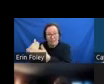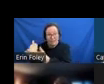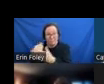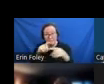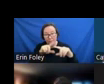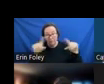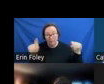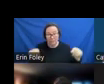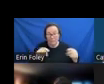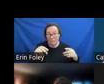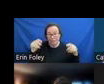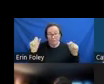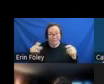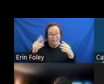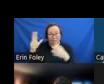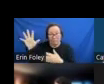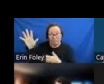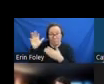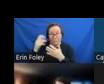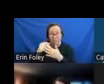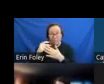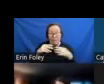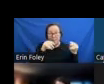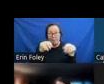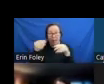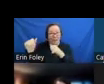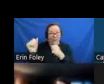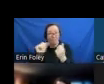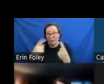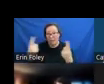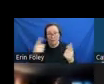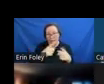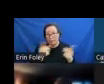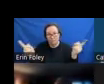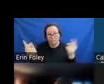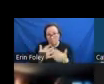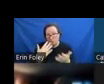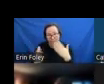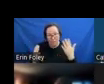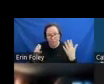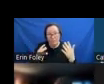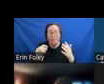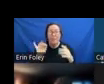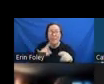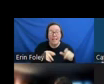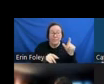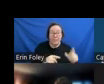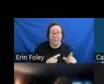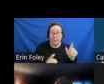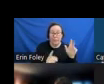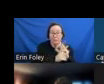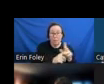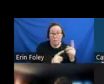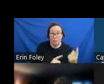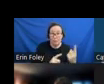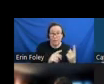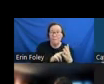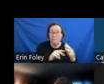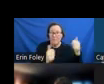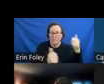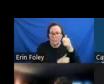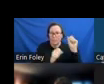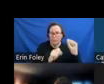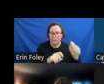boxes. Some things only appear in 1 column. If something appears in a column, you can use it for